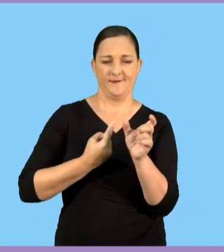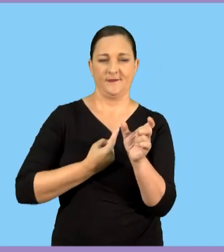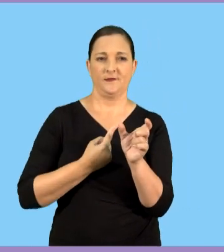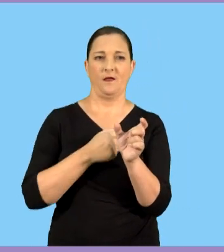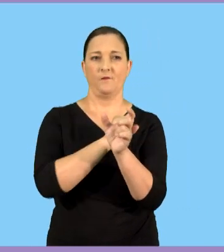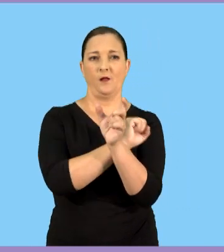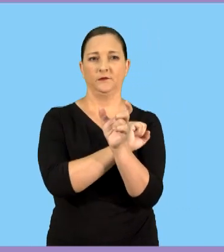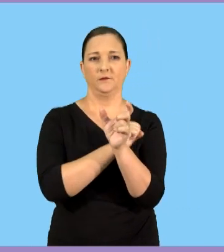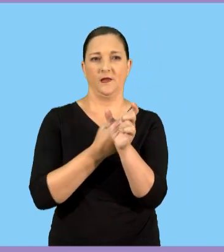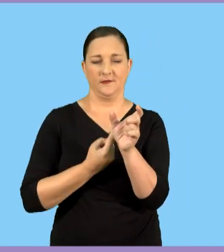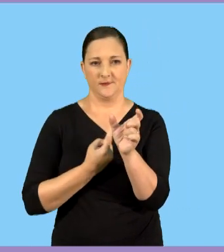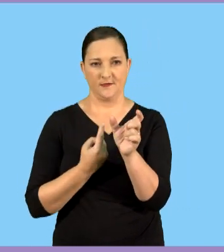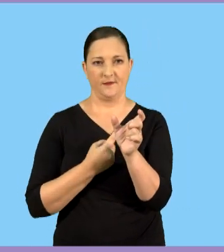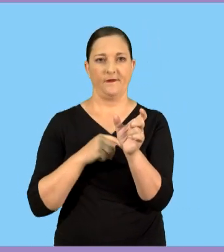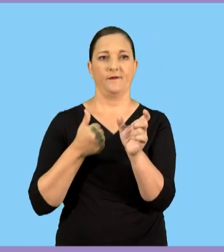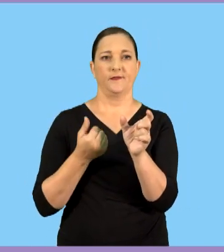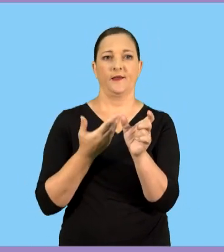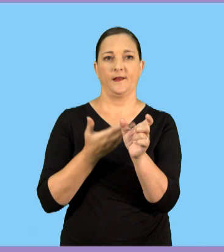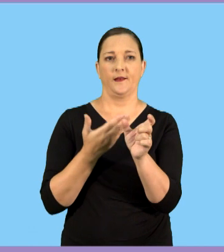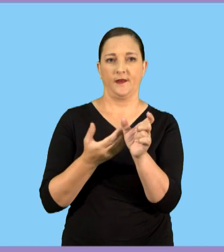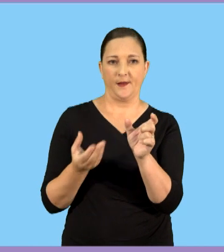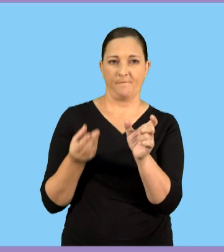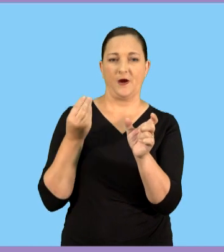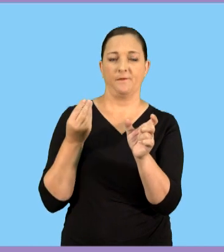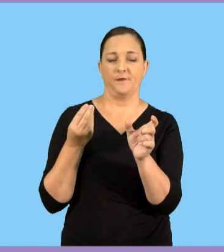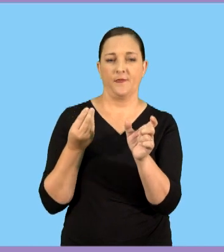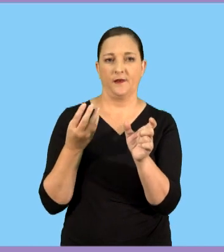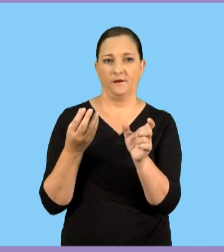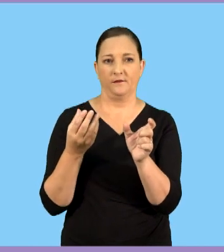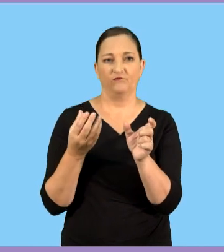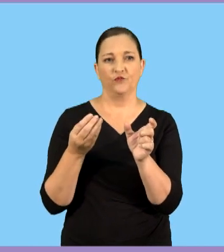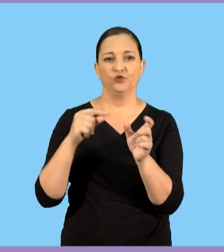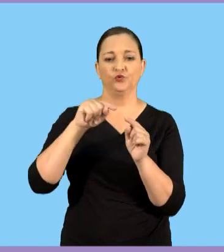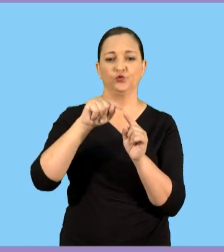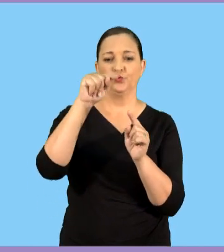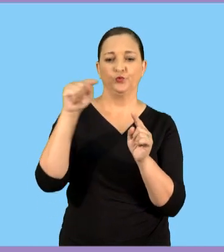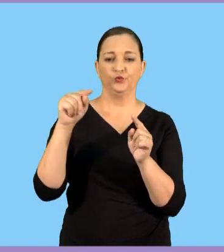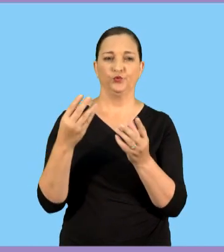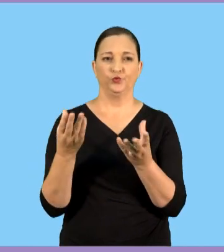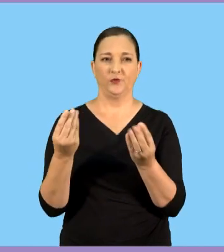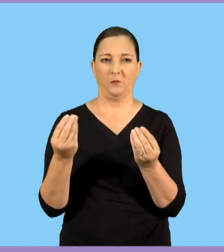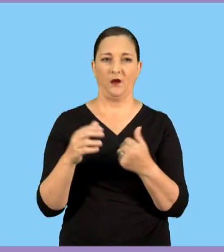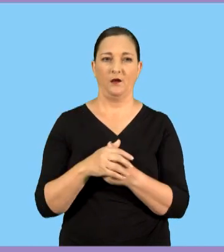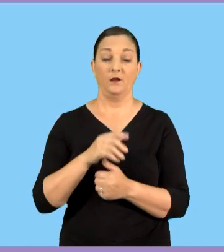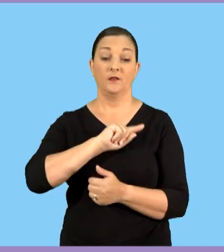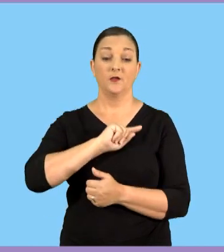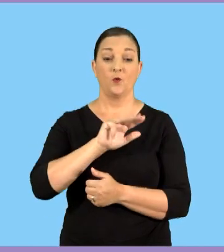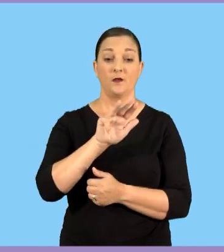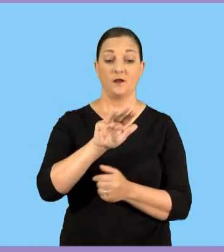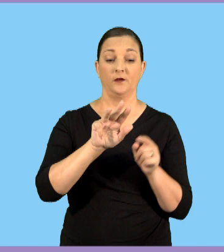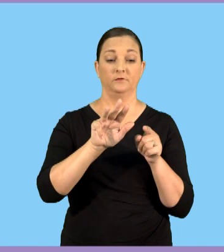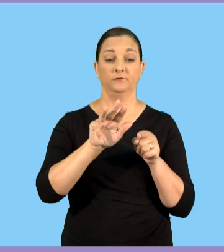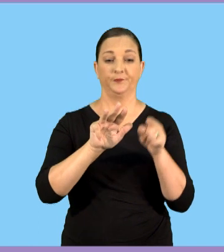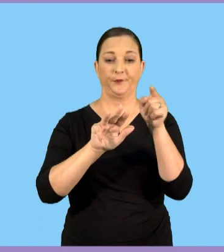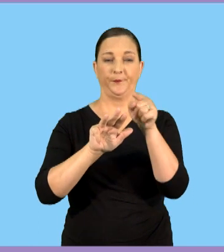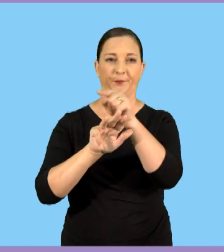square number. So the number where a square number comes from. For example, if I have the square root of 9,